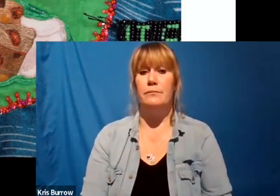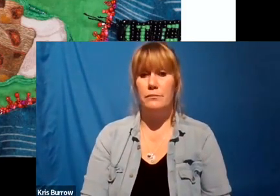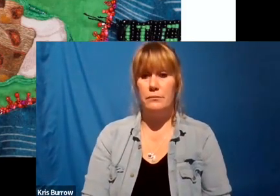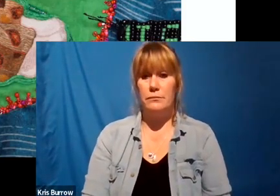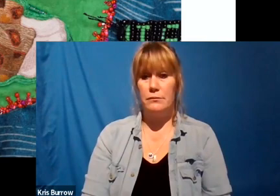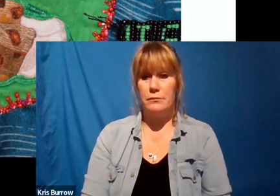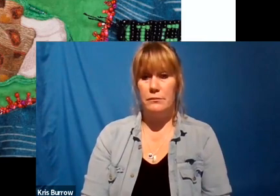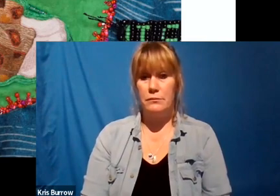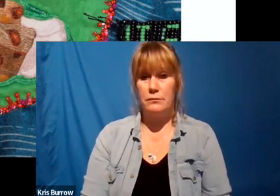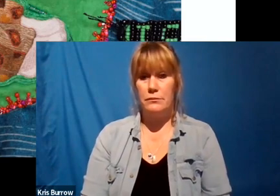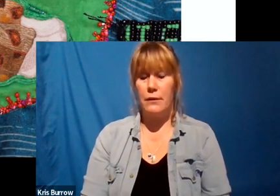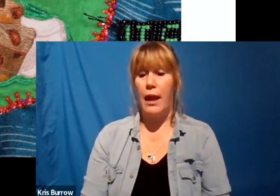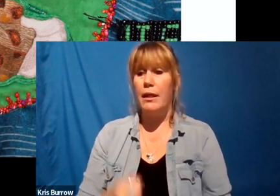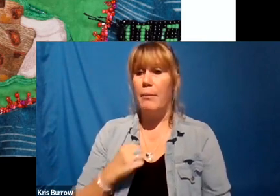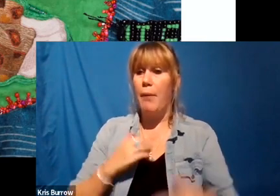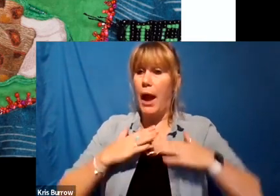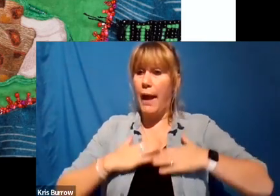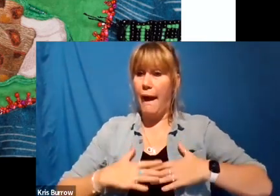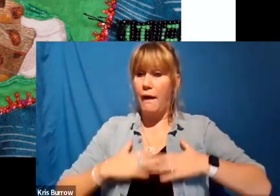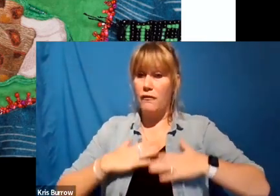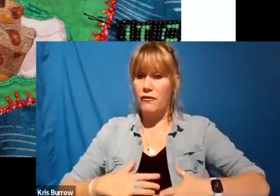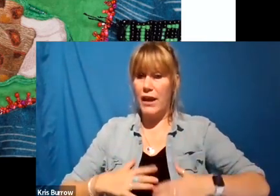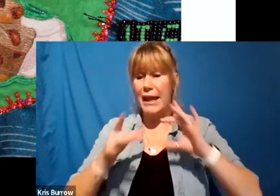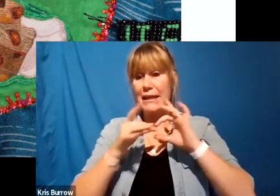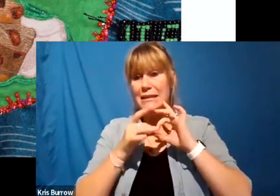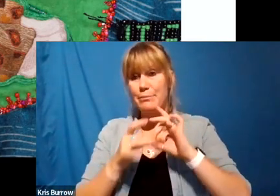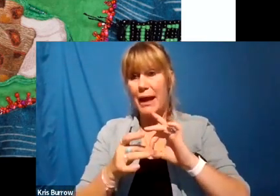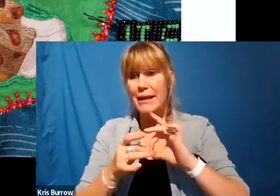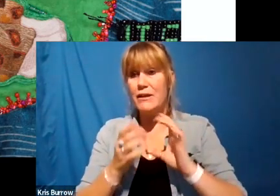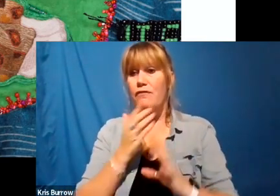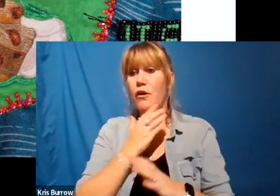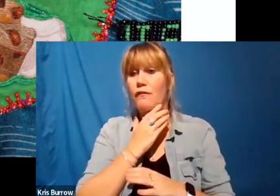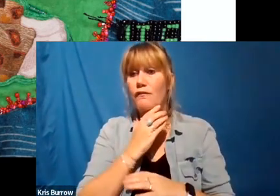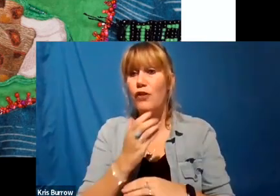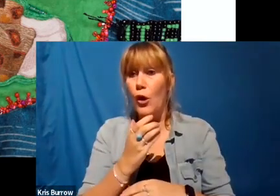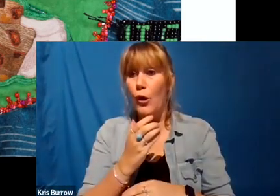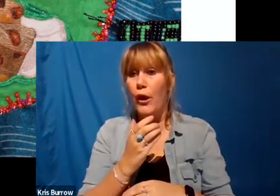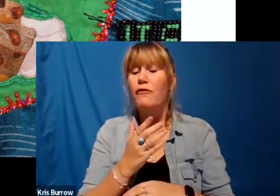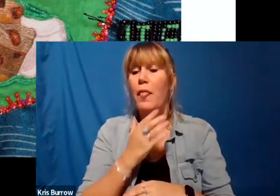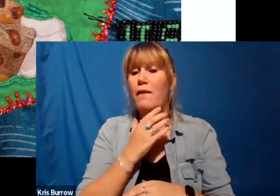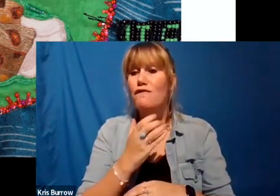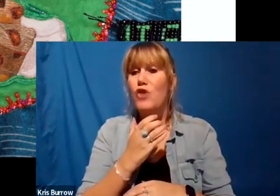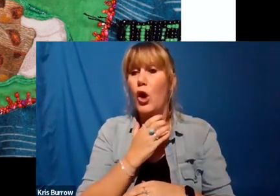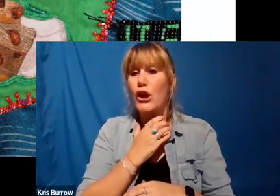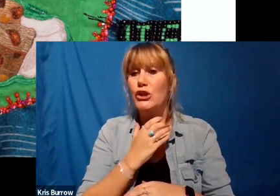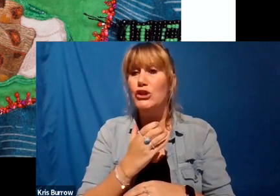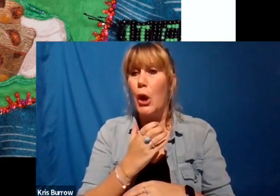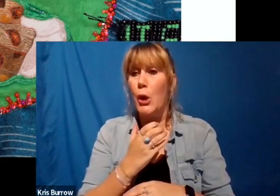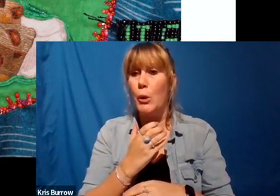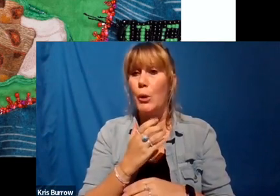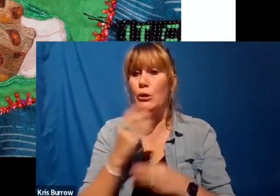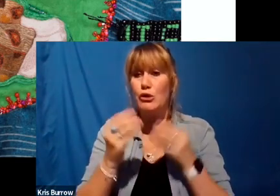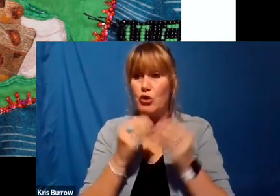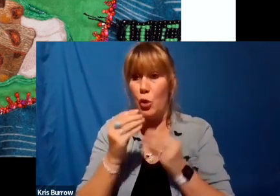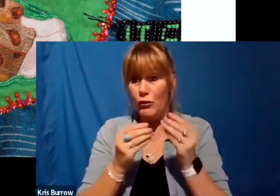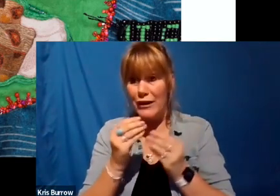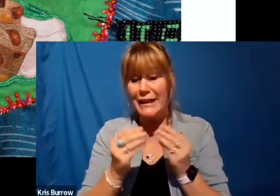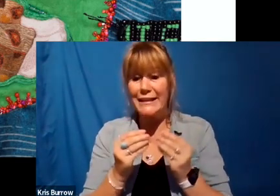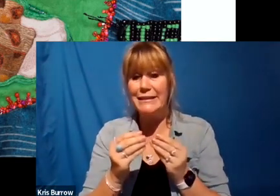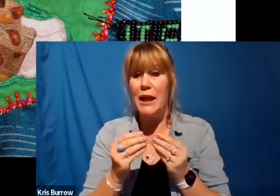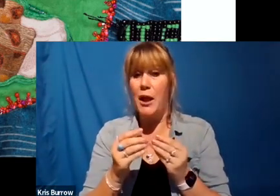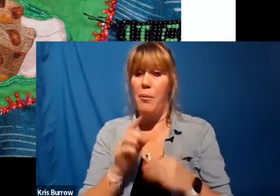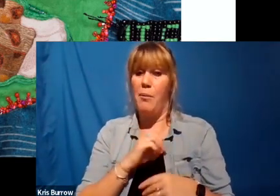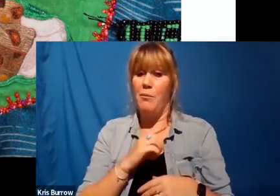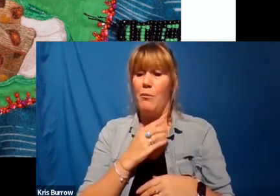And my outfit is based on Frog from the Frog and Toad series of stories. So Frog wears outfits very much